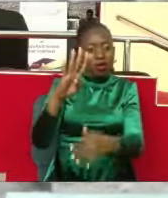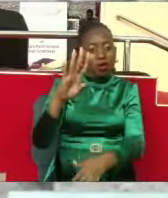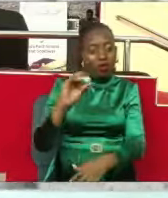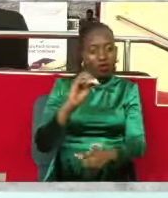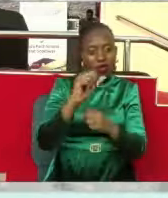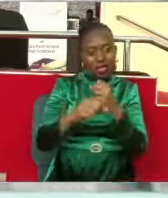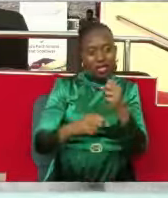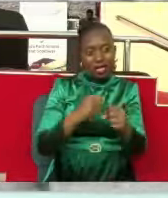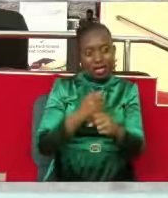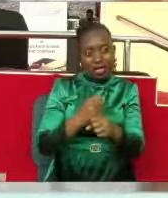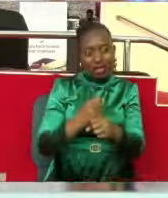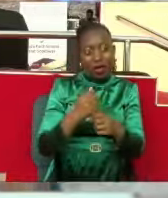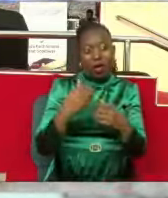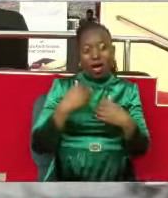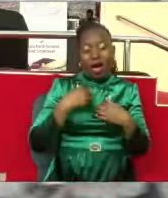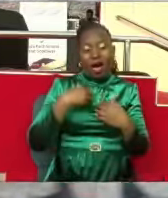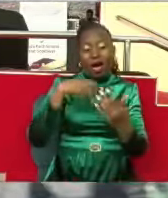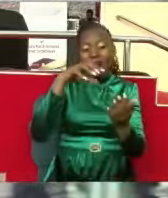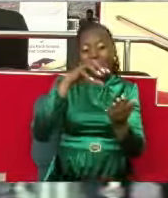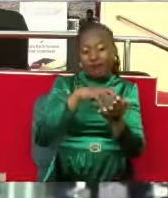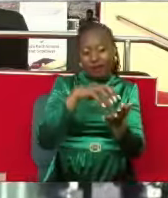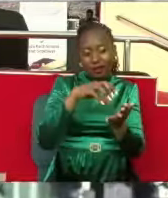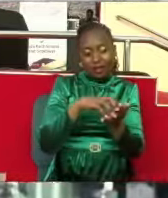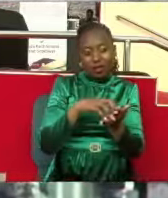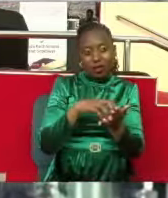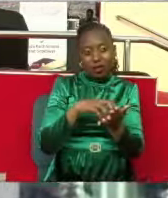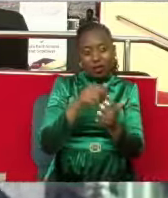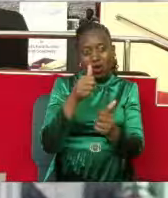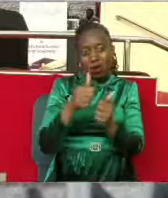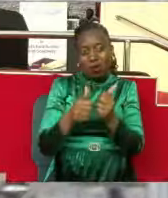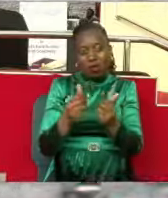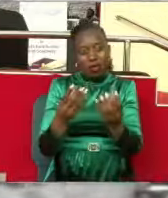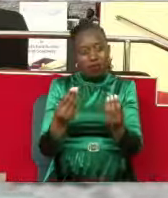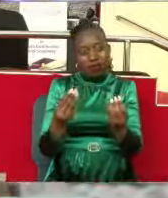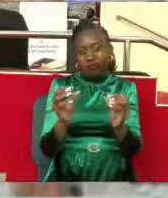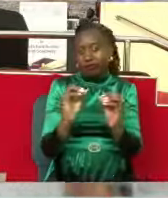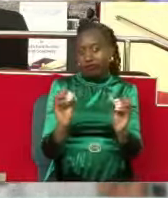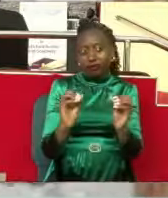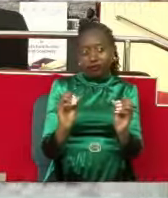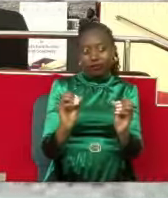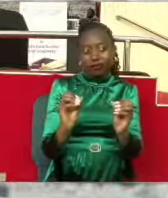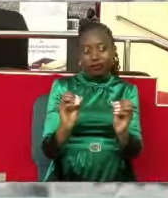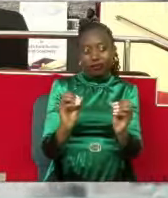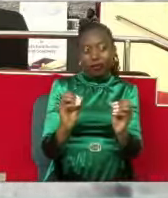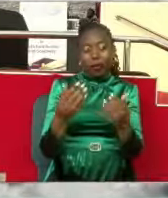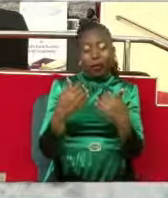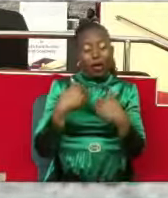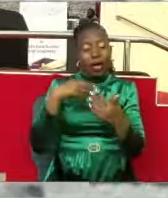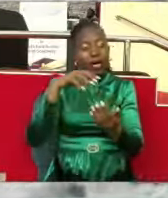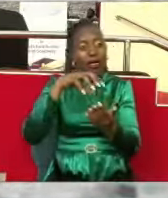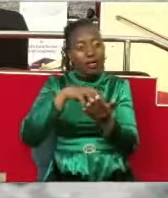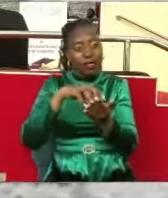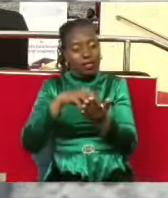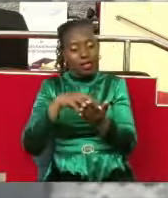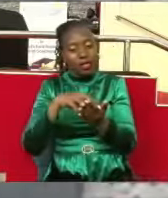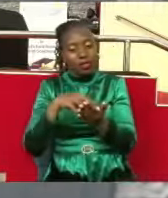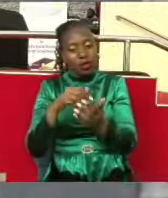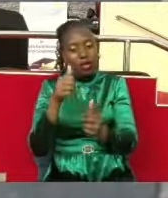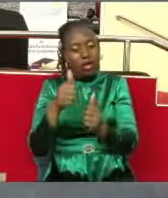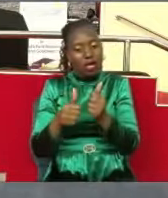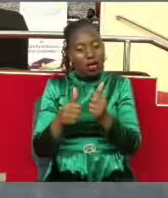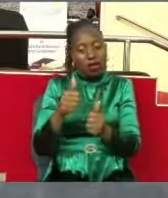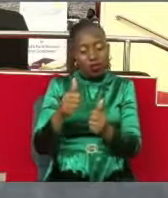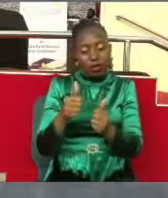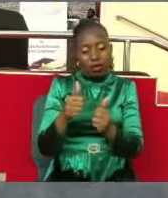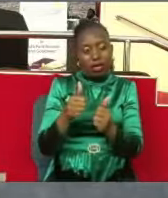been seasons of even though. Kumekuwa na nyakati za kwamba hata kama. There have been seasons where they have walked through.